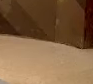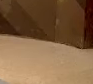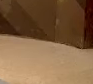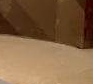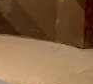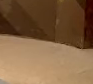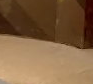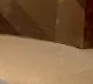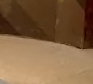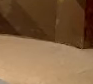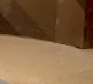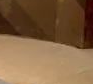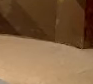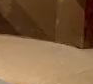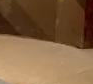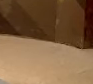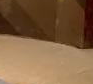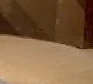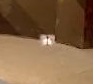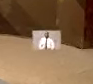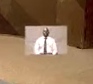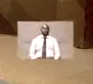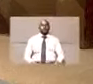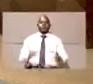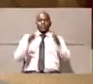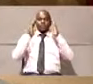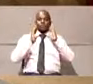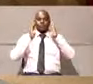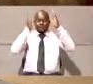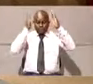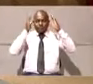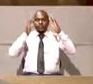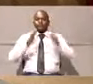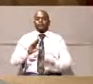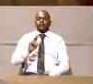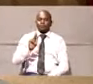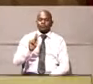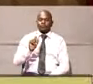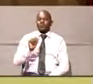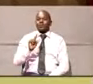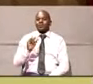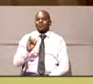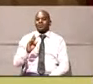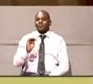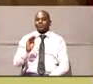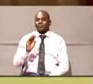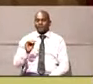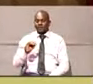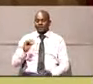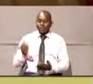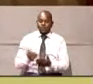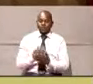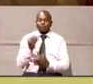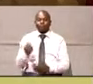Well, let's get started. Bishop Samuel Kazimba of Mitiana Diocese is the new Archbishop of the Church of